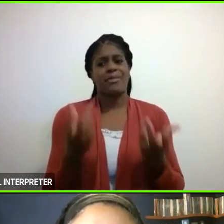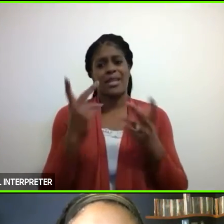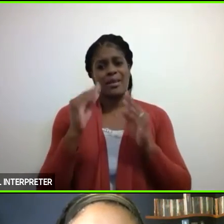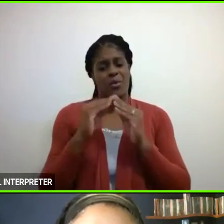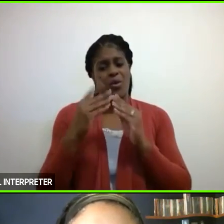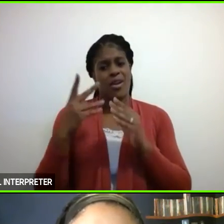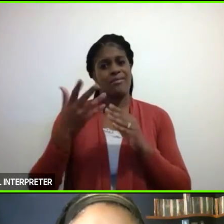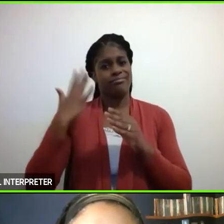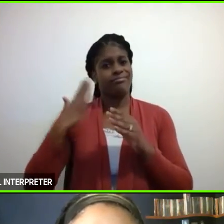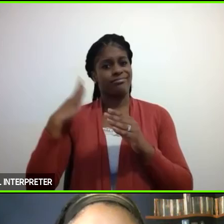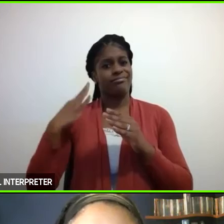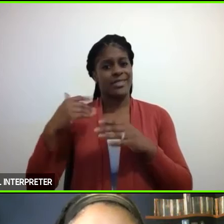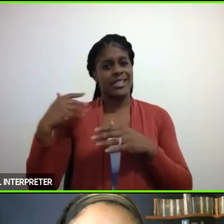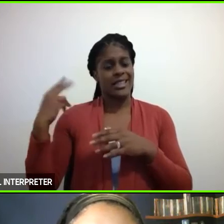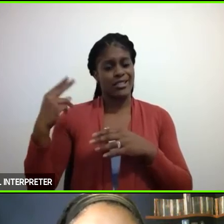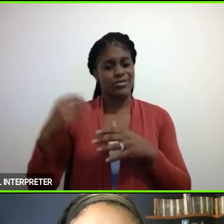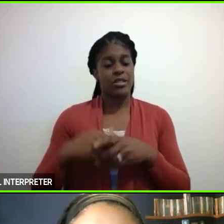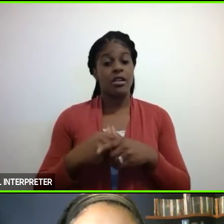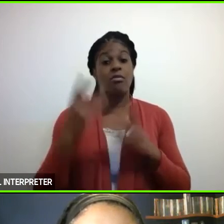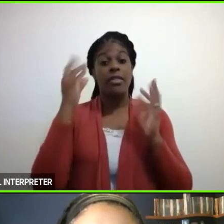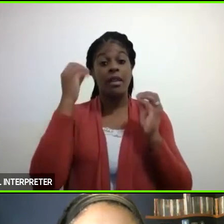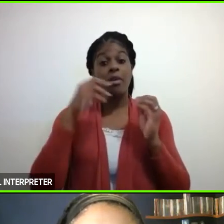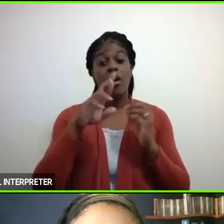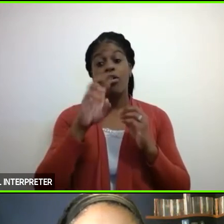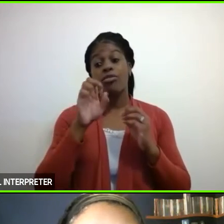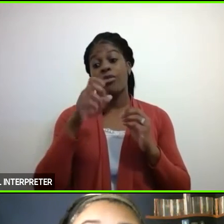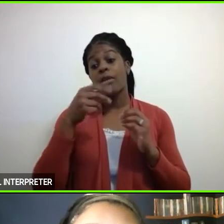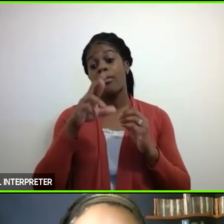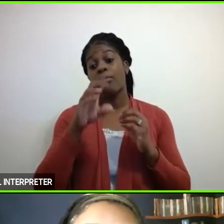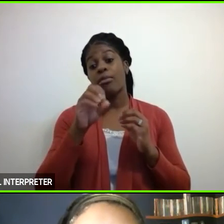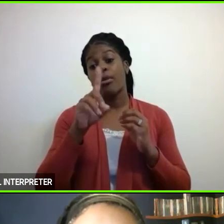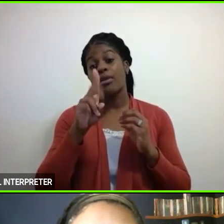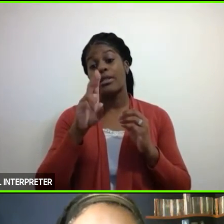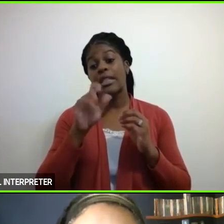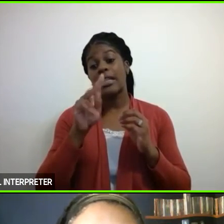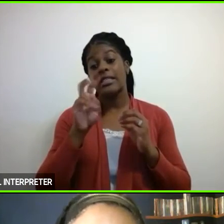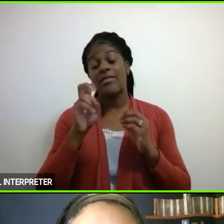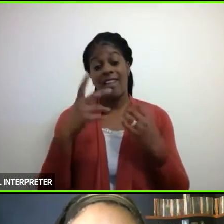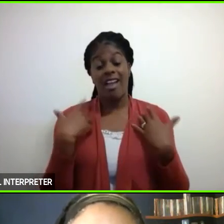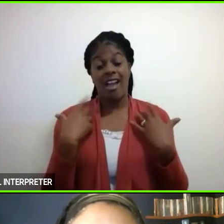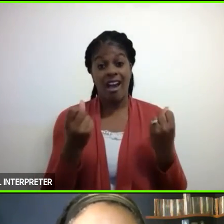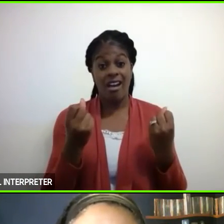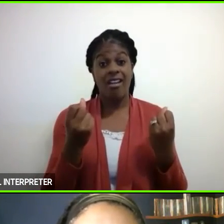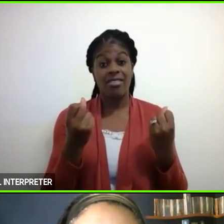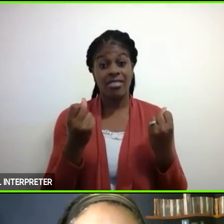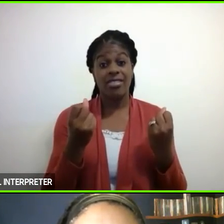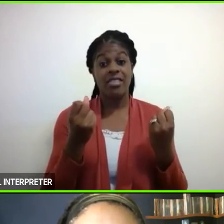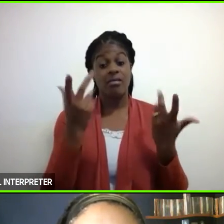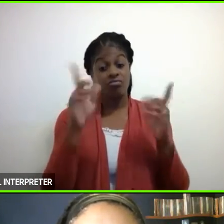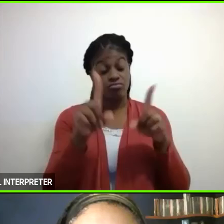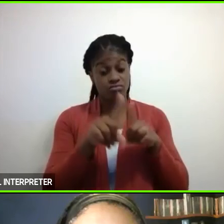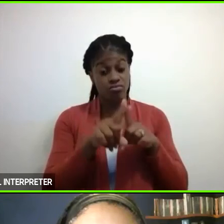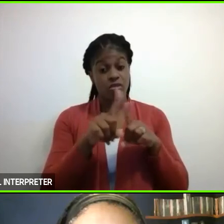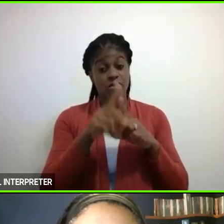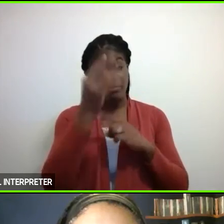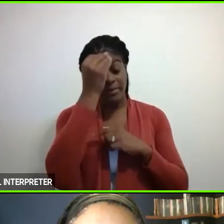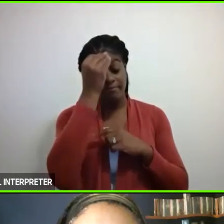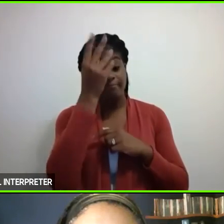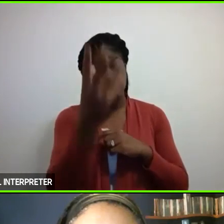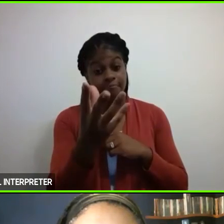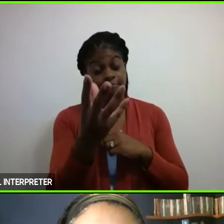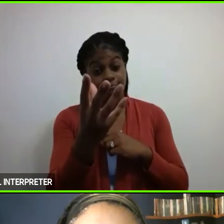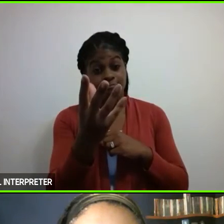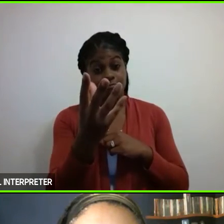think about reproductive health has often been informed by